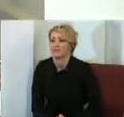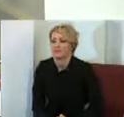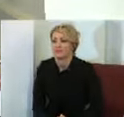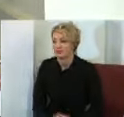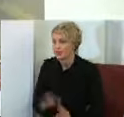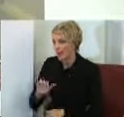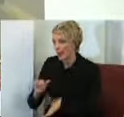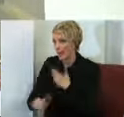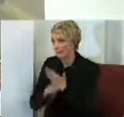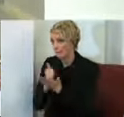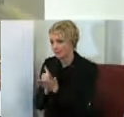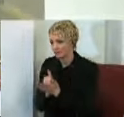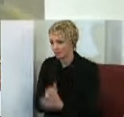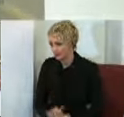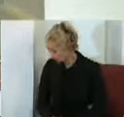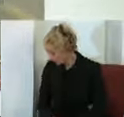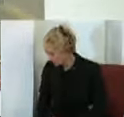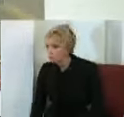Amen.